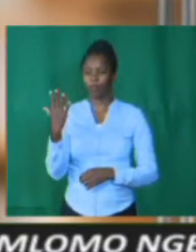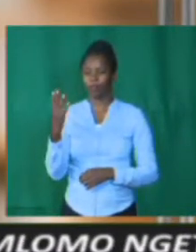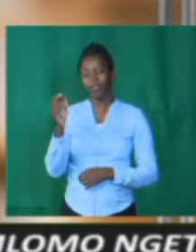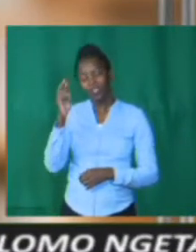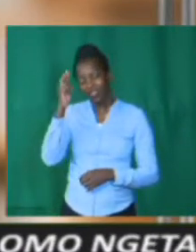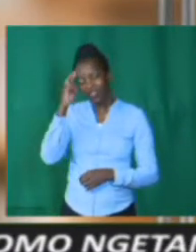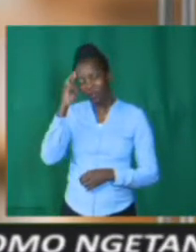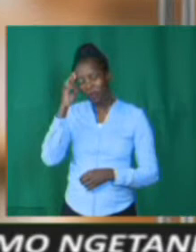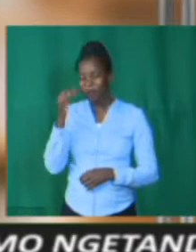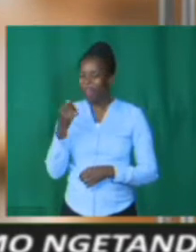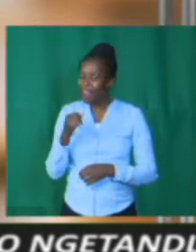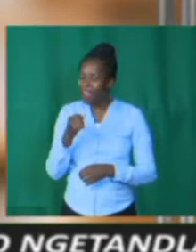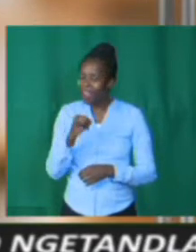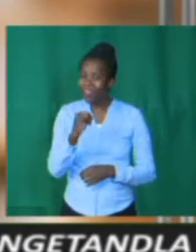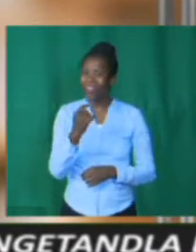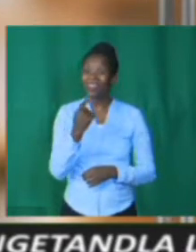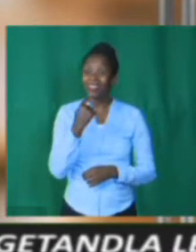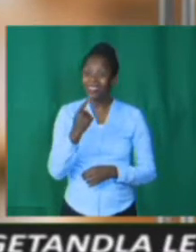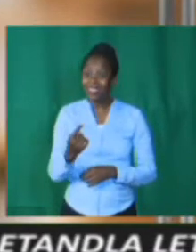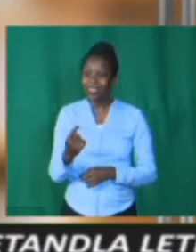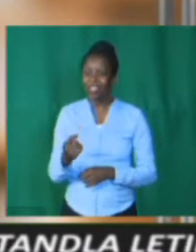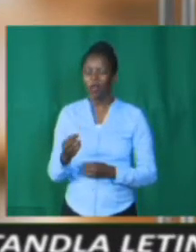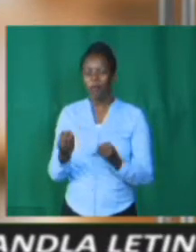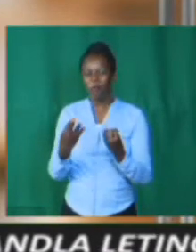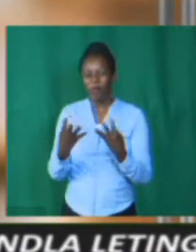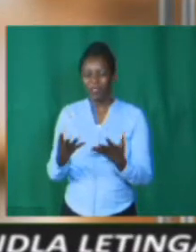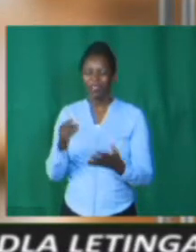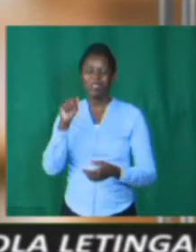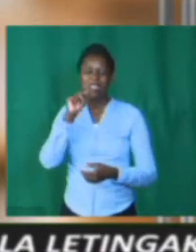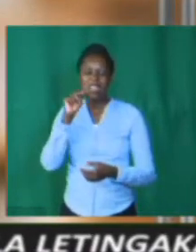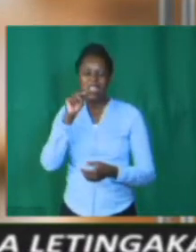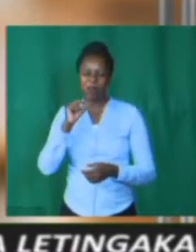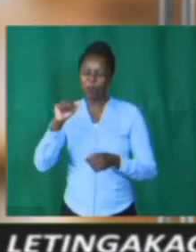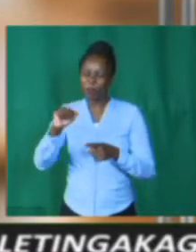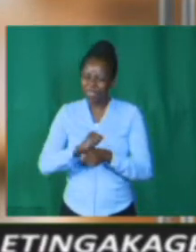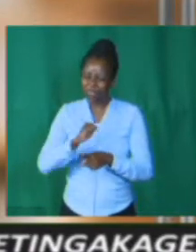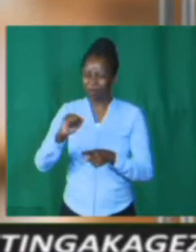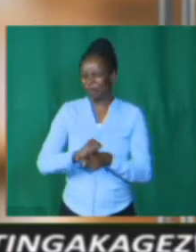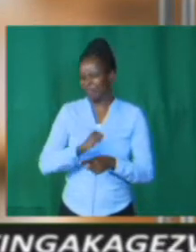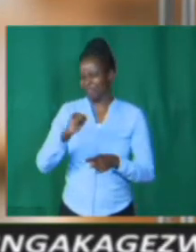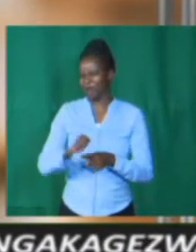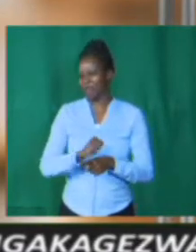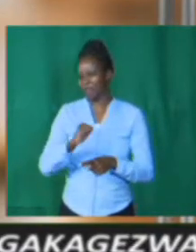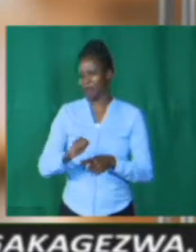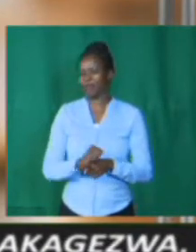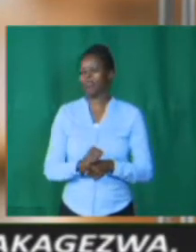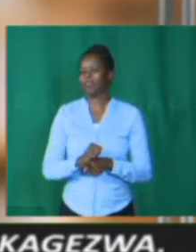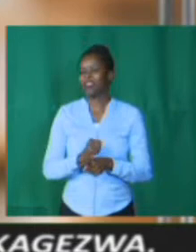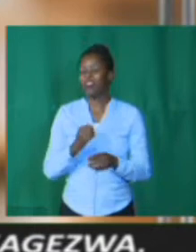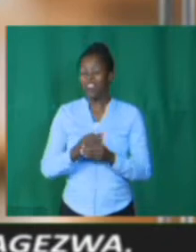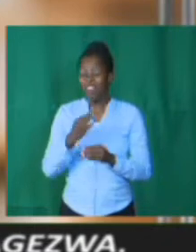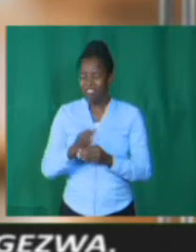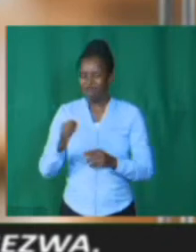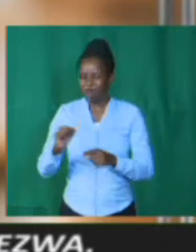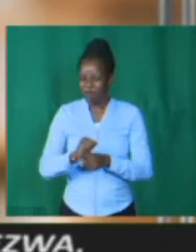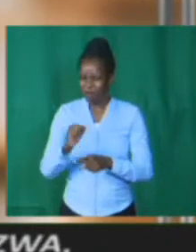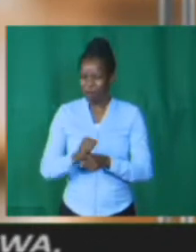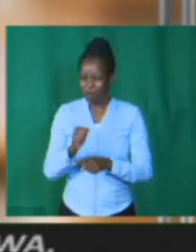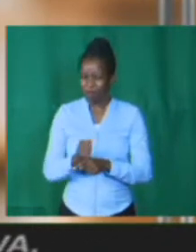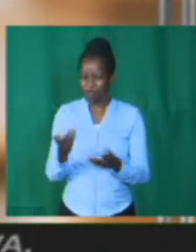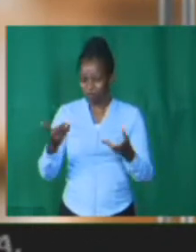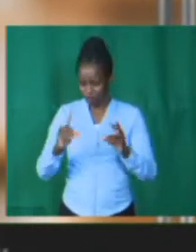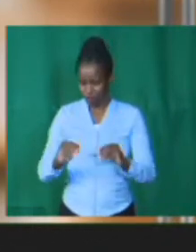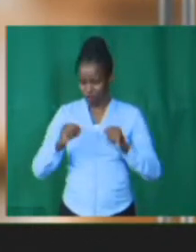said earlier, mathematics needs practice, practice, and more practice. So if you keep doing it, you will do well, I